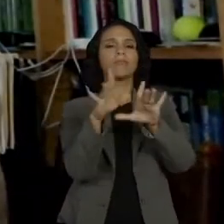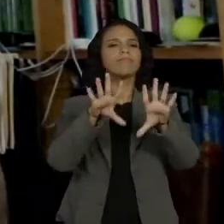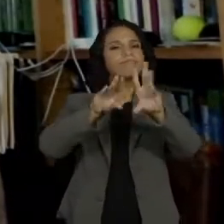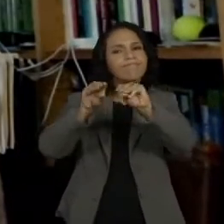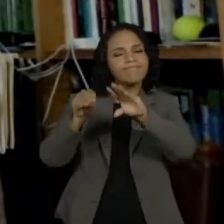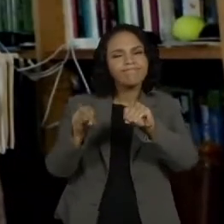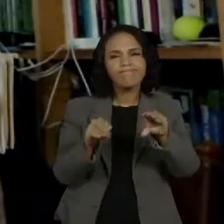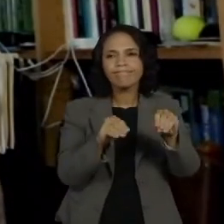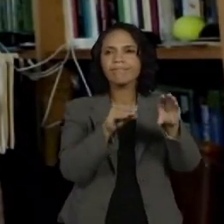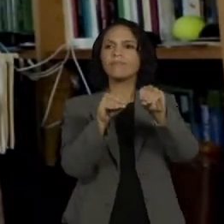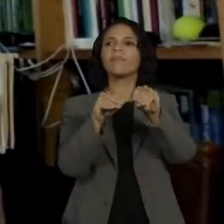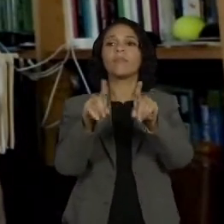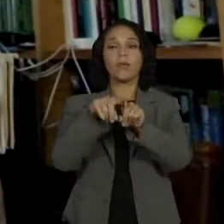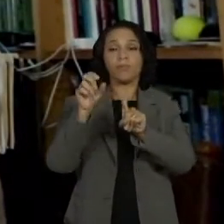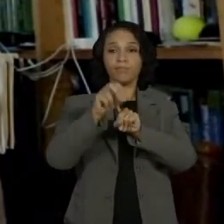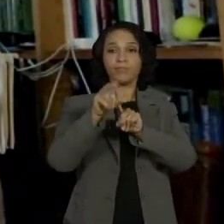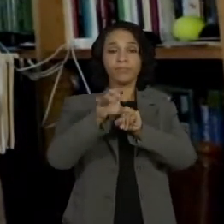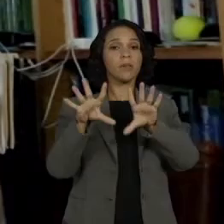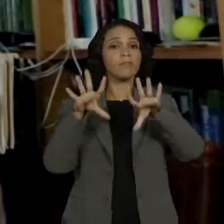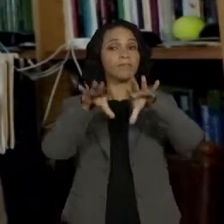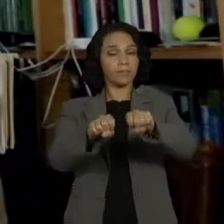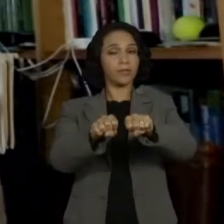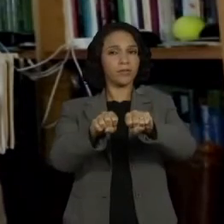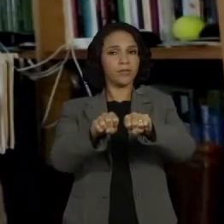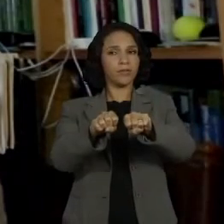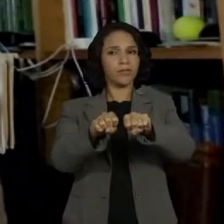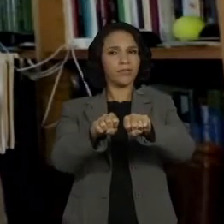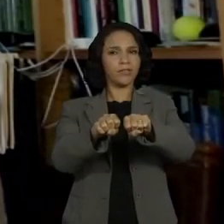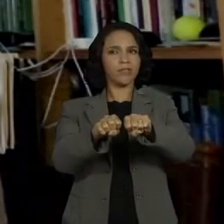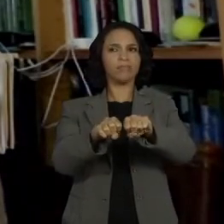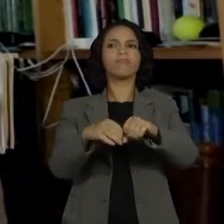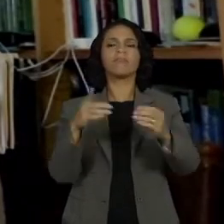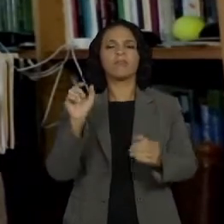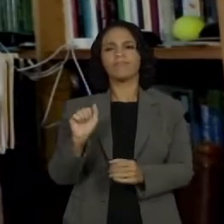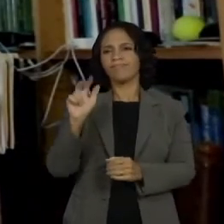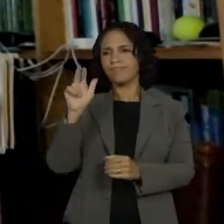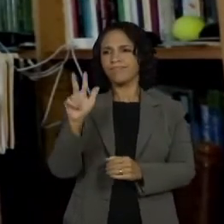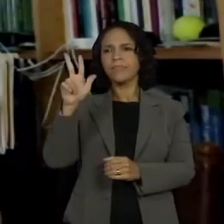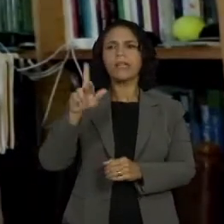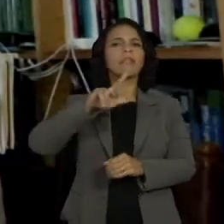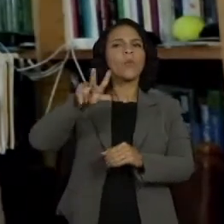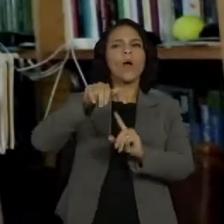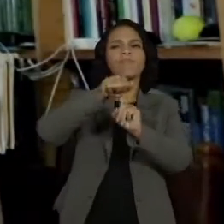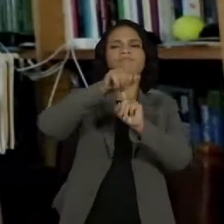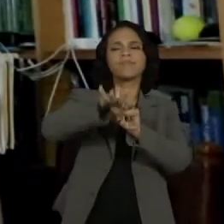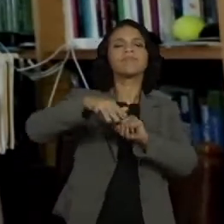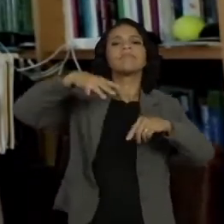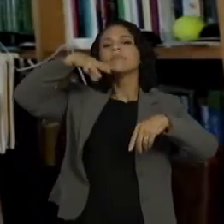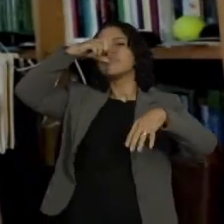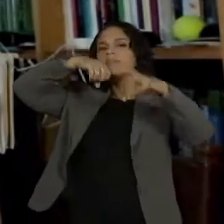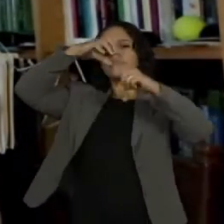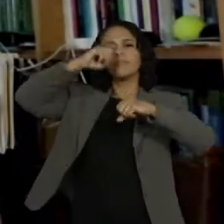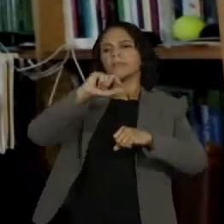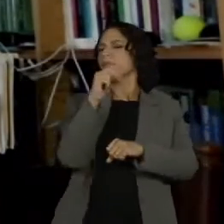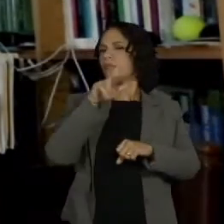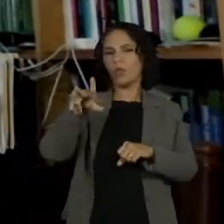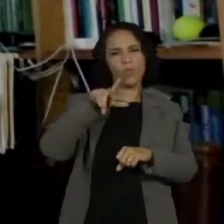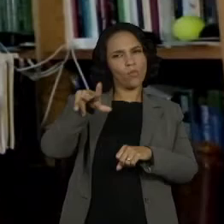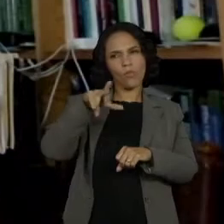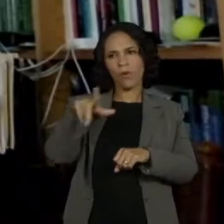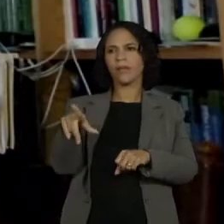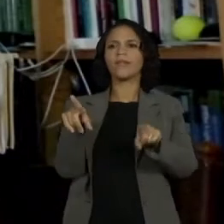better the virus can transmit. Ebola does not transmit through the air, as far as we know. It does not transmit on